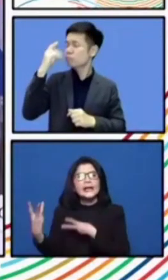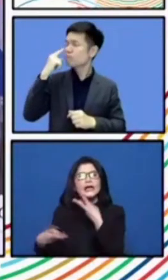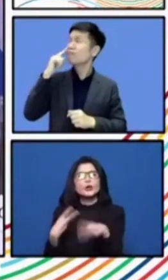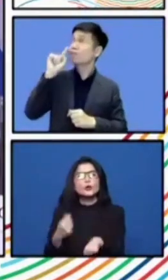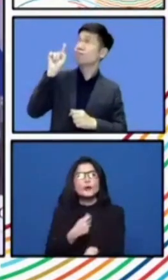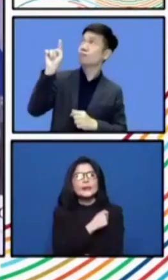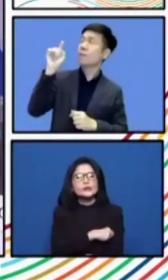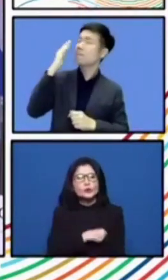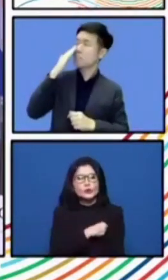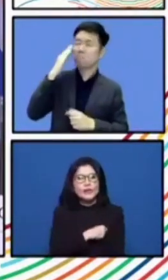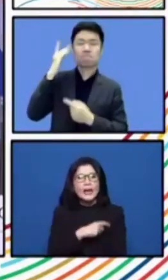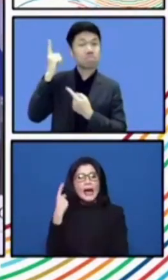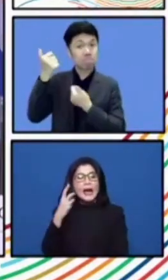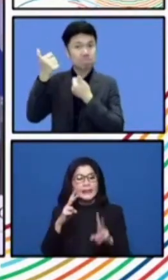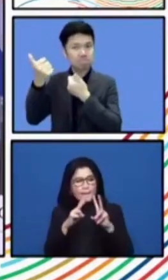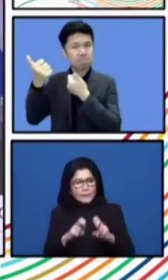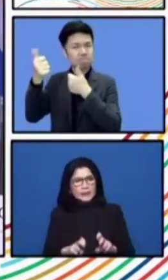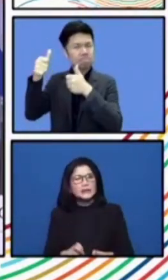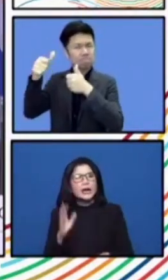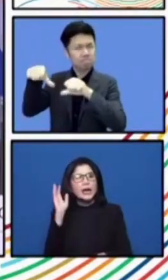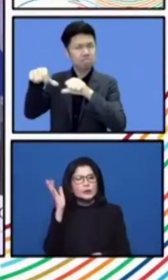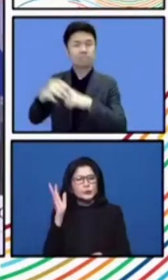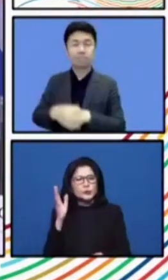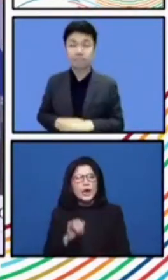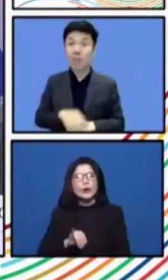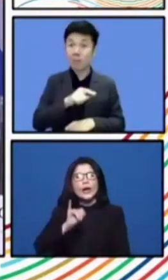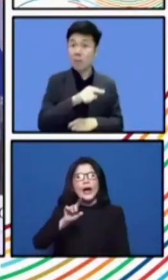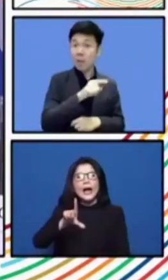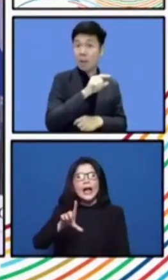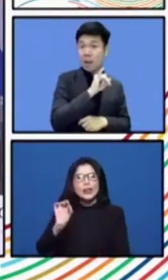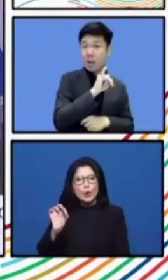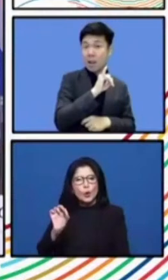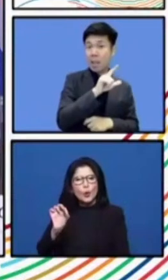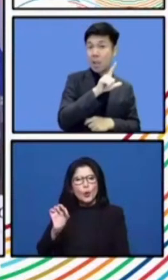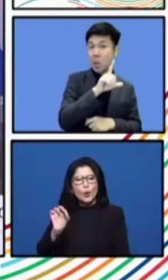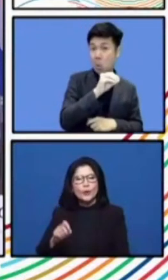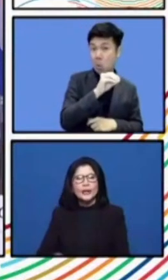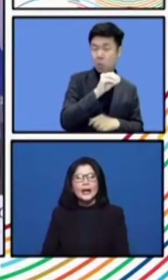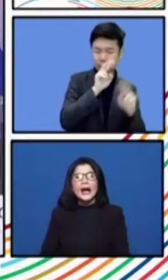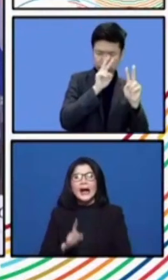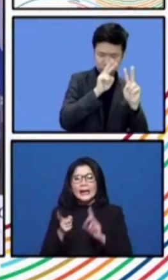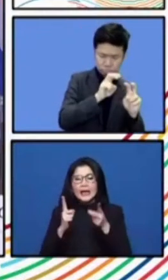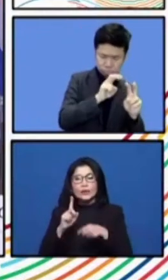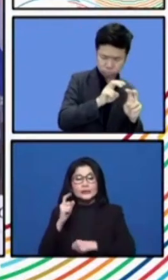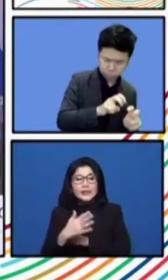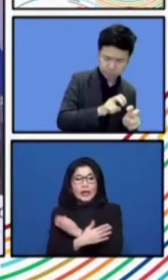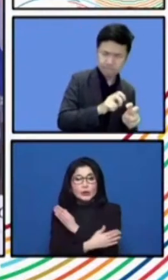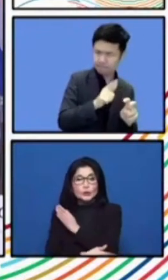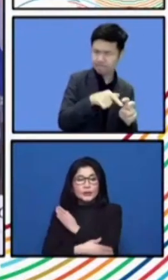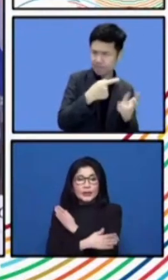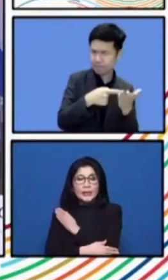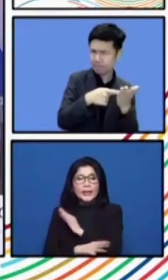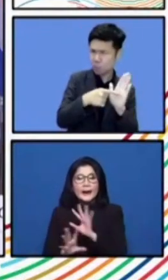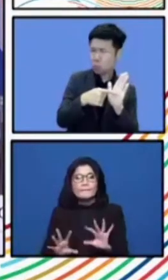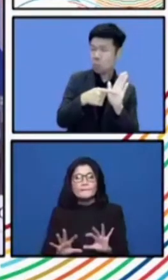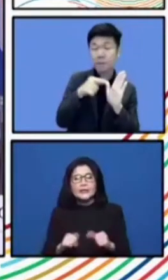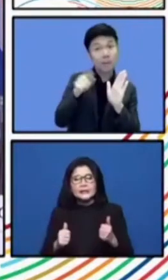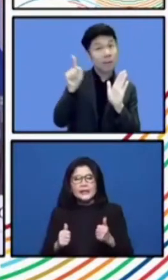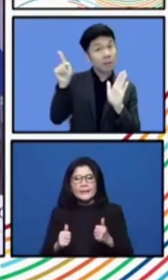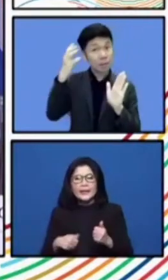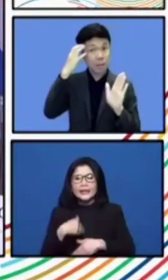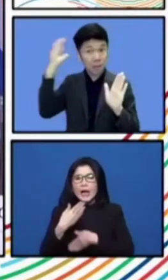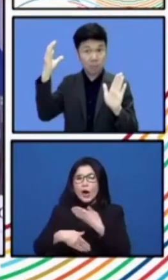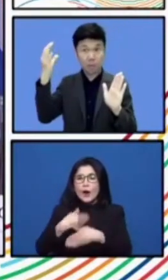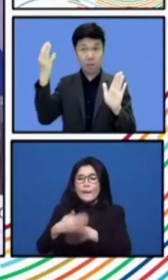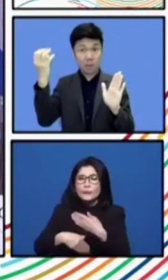research on the uh from ILO if some country provide or Implement inclusive policy planning and